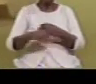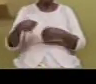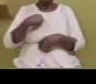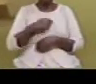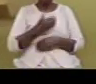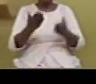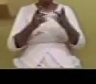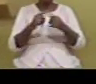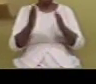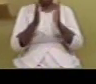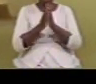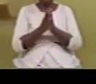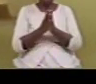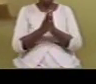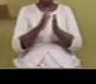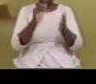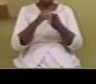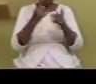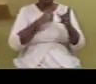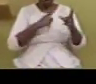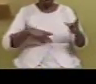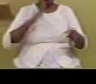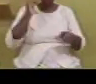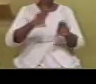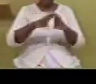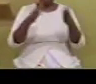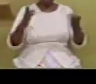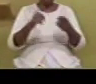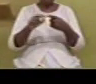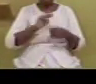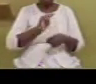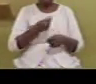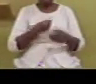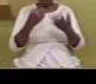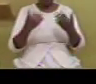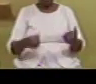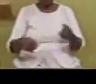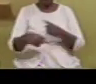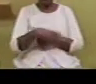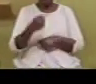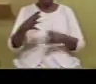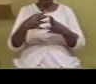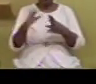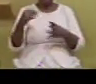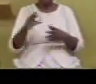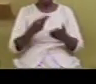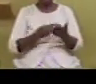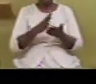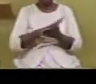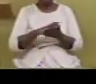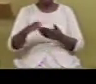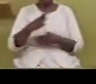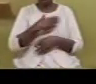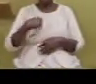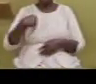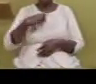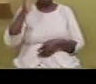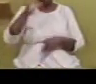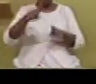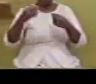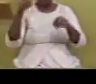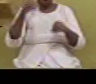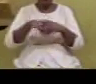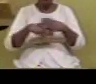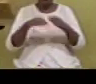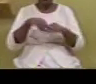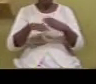pray? The Lord will open unto us this day. Gates of righteousness, and we shall go in into them in